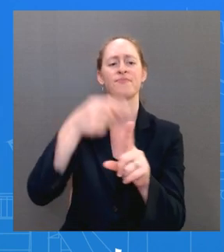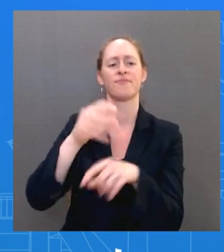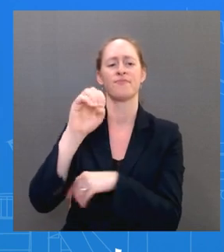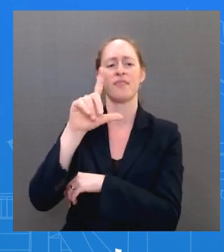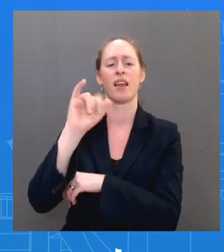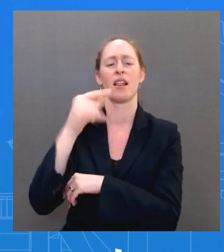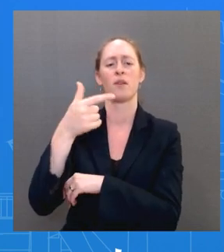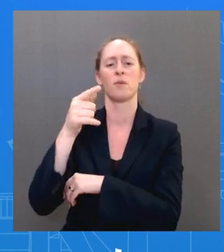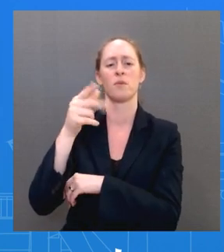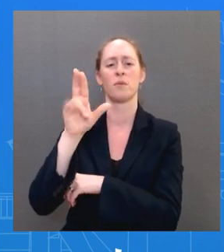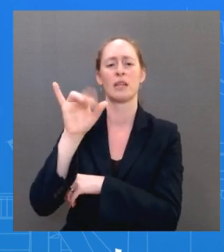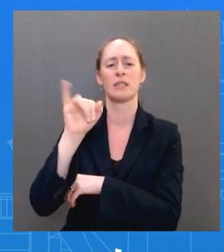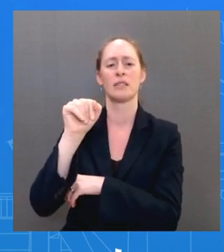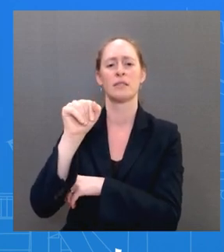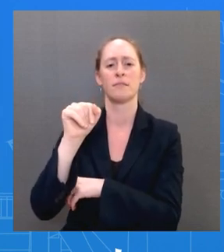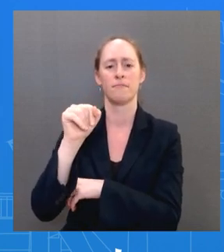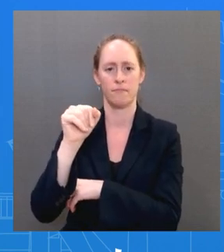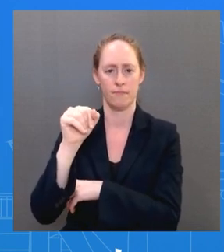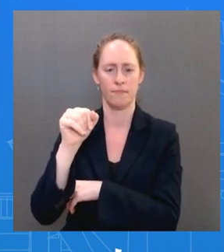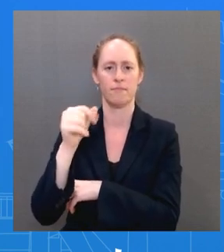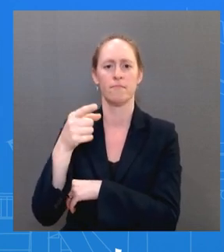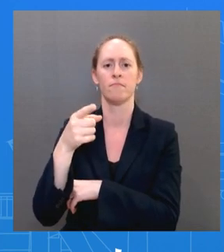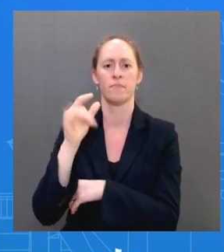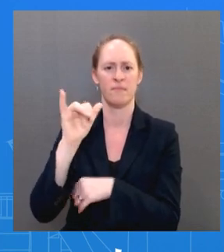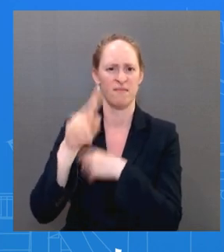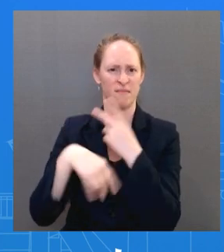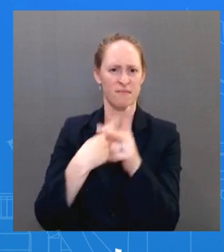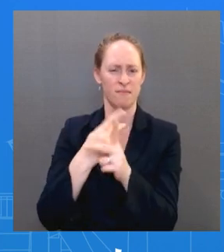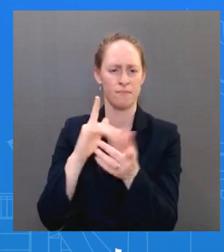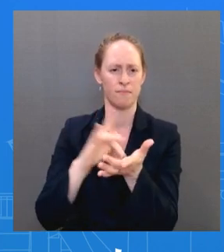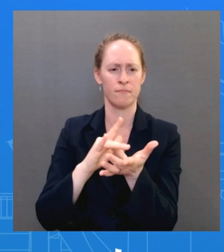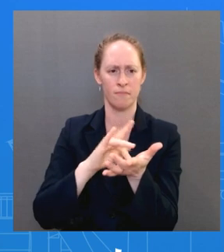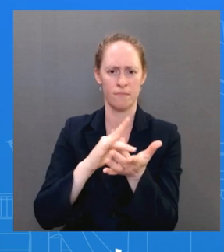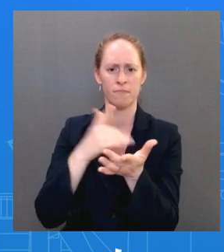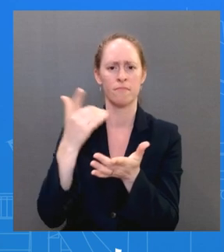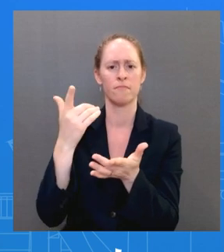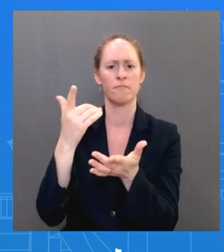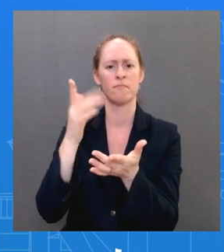Could you talk a little bit about why that course wasn't taken? Yeah, there are several